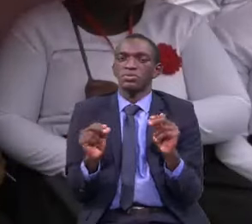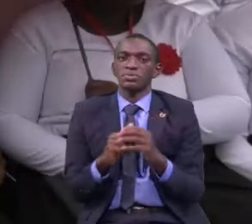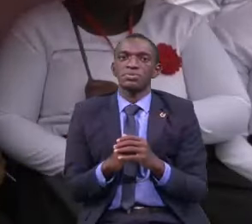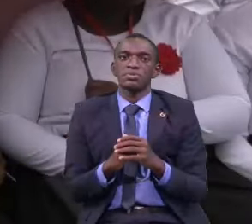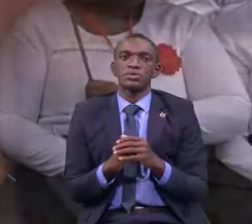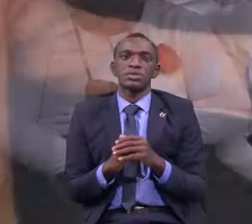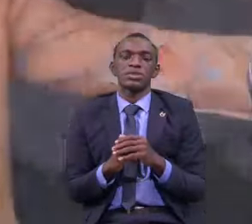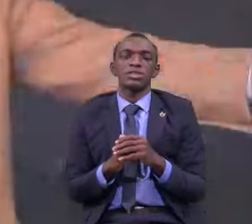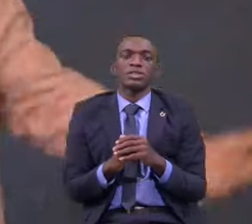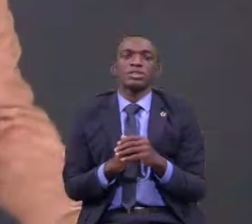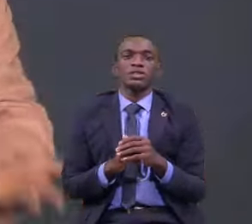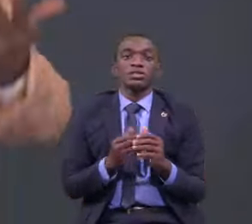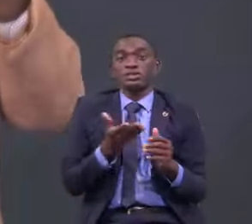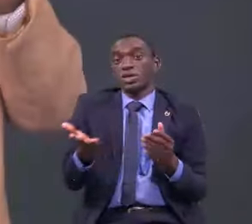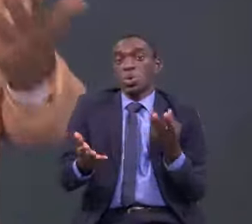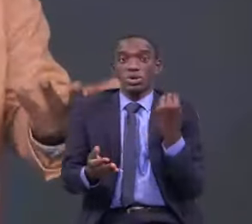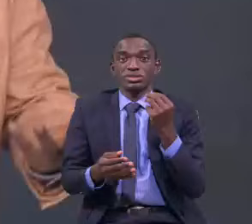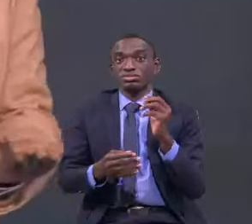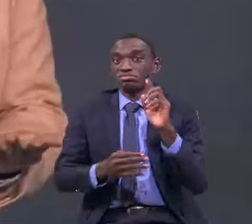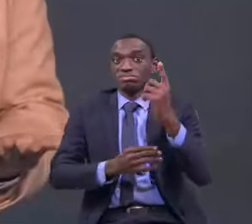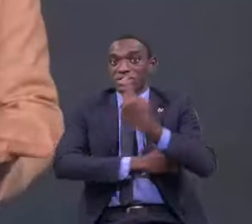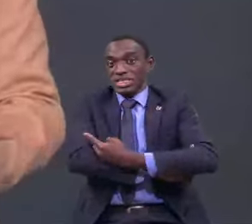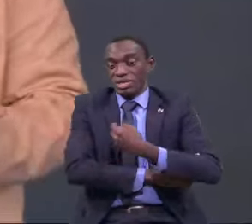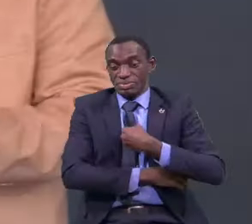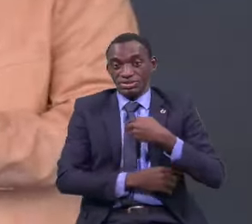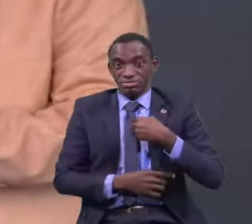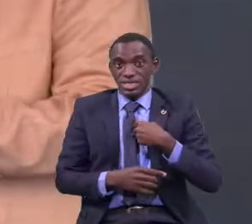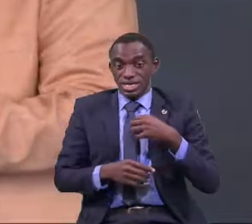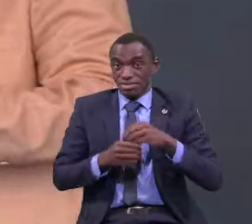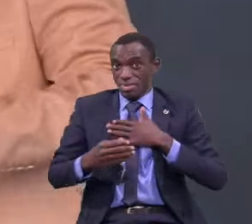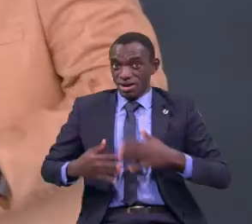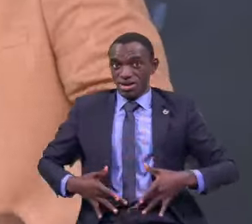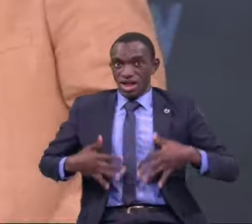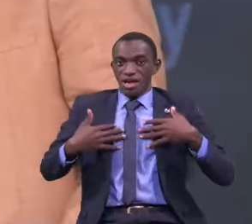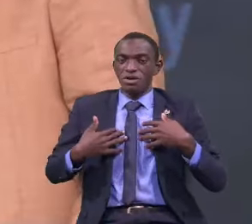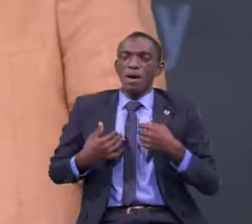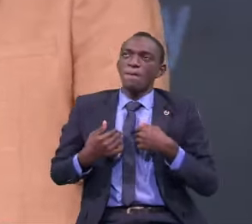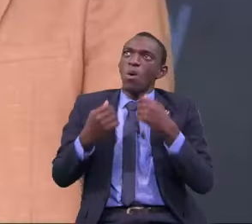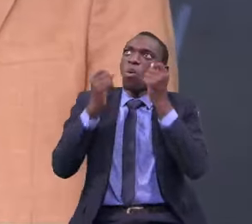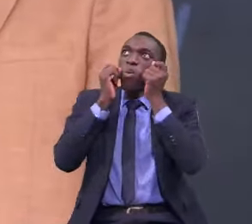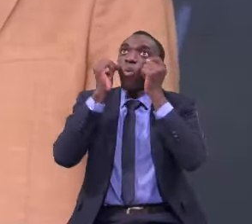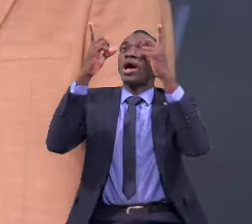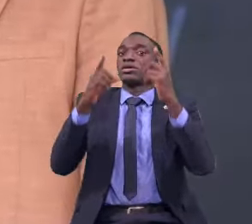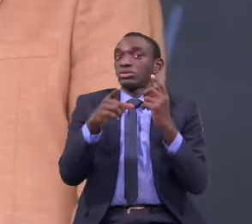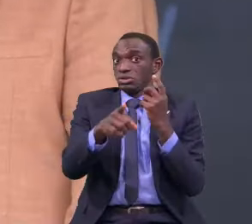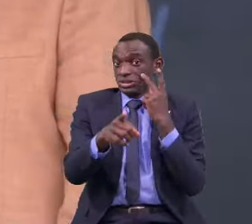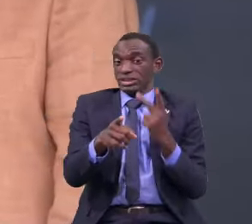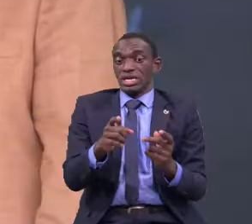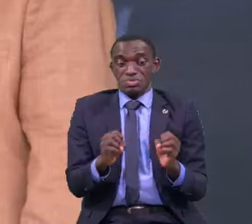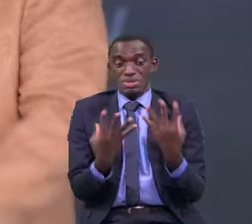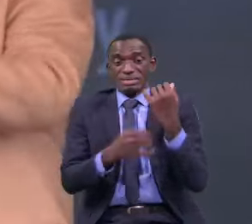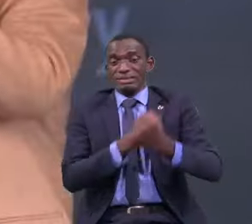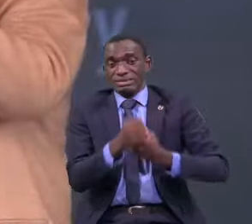There comes a day in my life when I have to wake up. Look at how many years you have spent on earth.